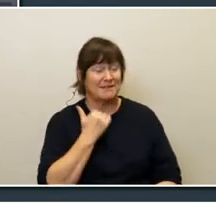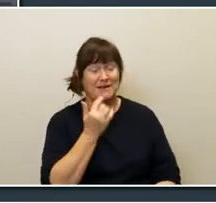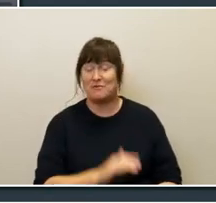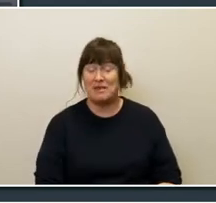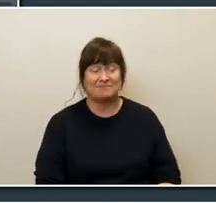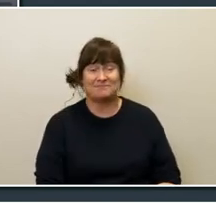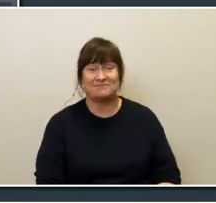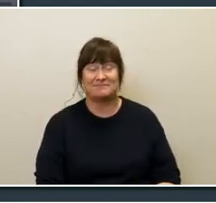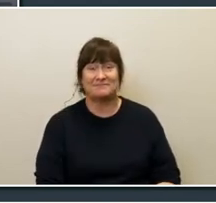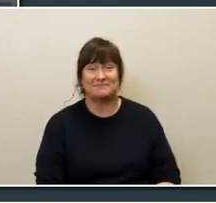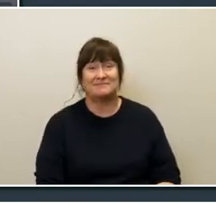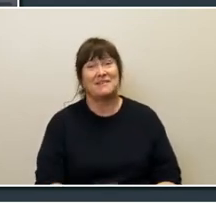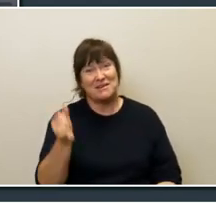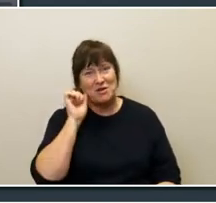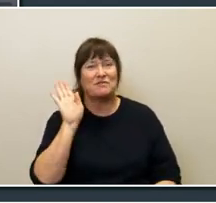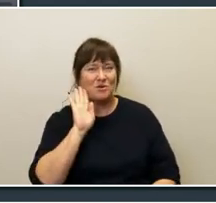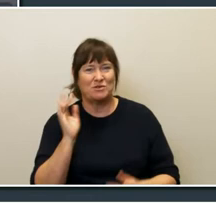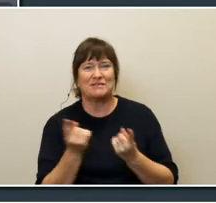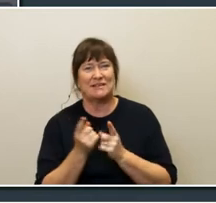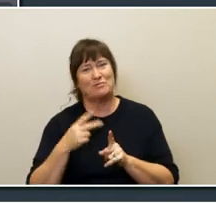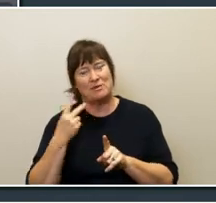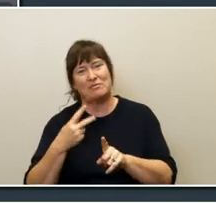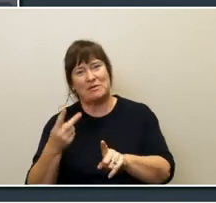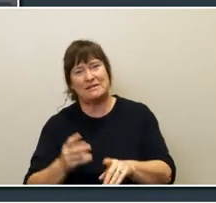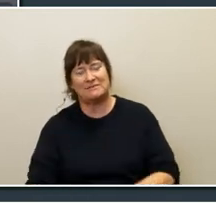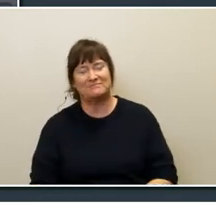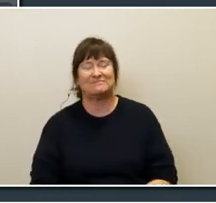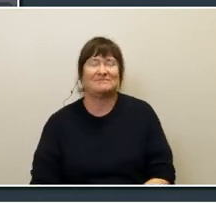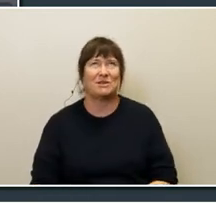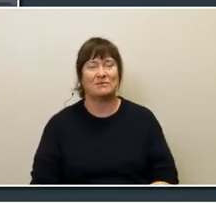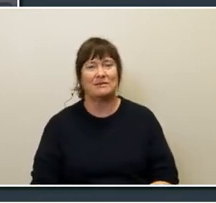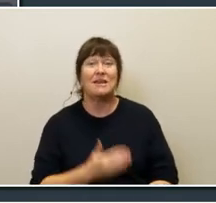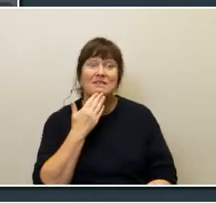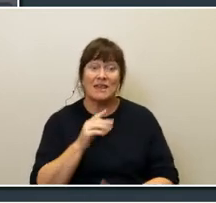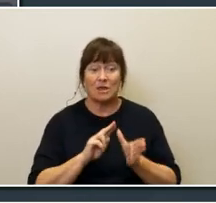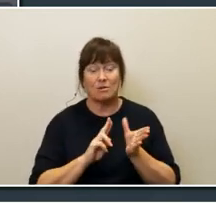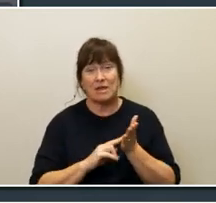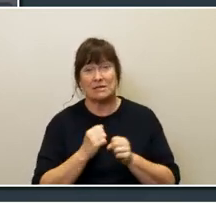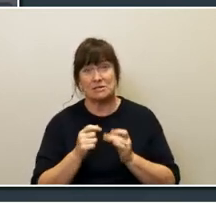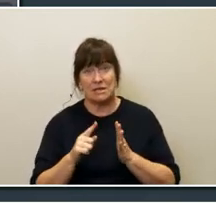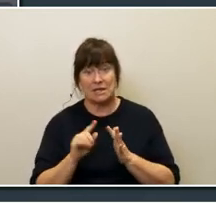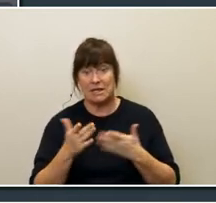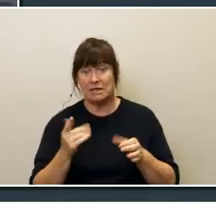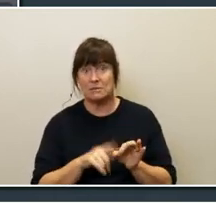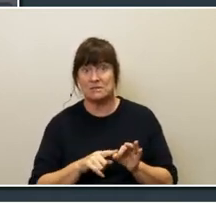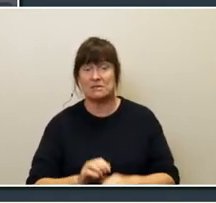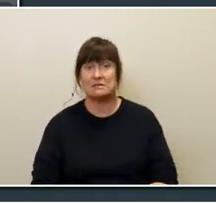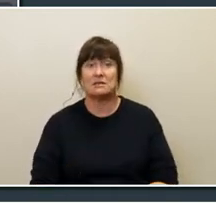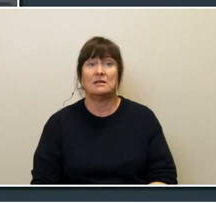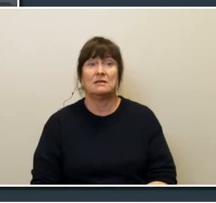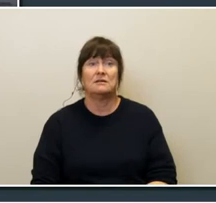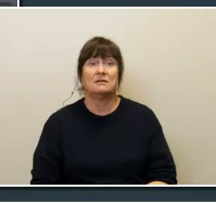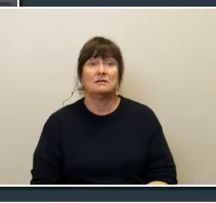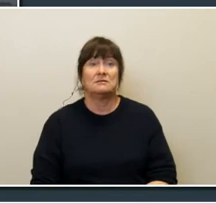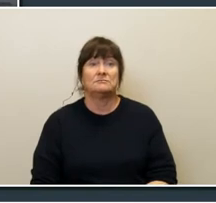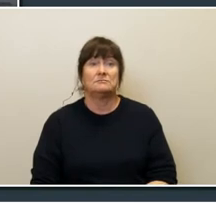for me. I know you've heard some of these things over and over lately. Thank you, Angie. Are there any questions for Angie?